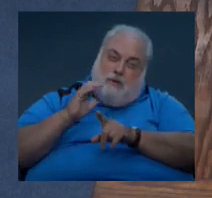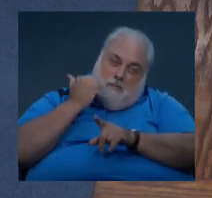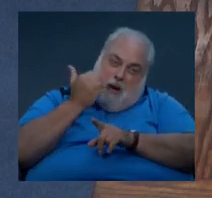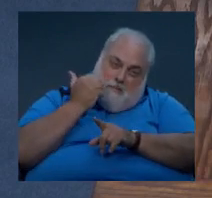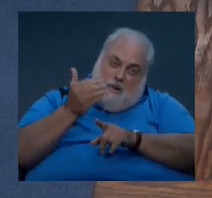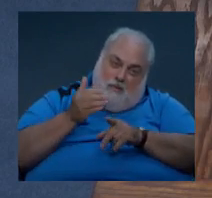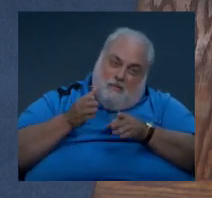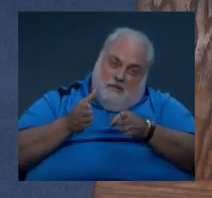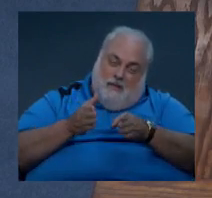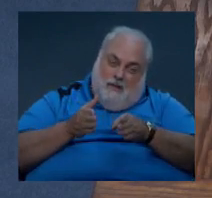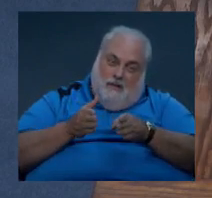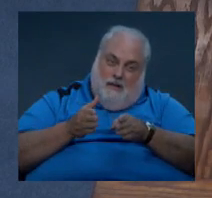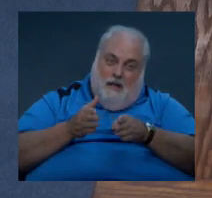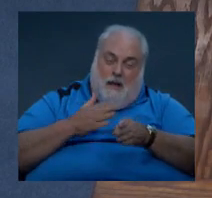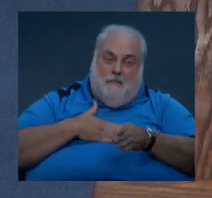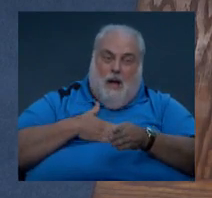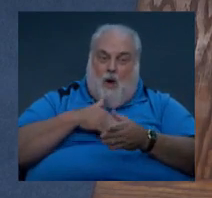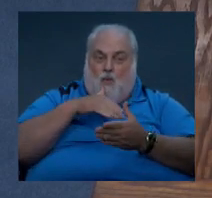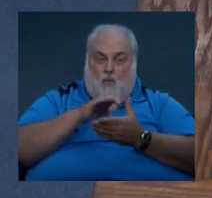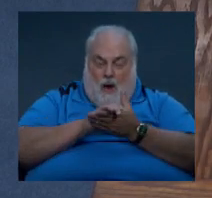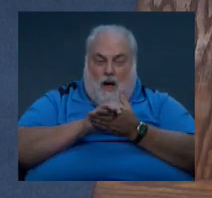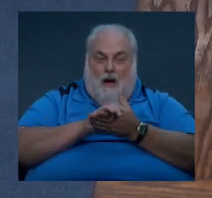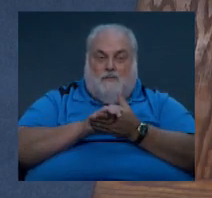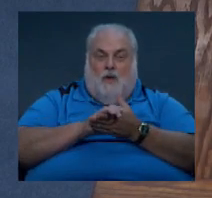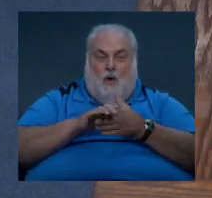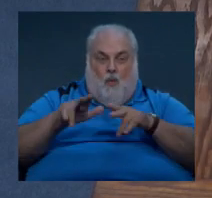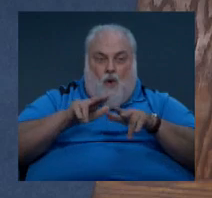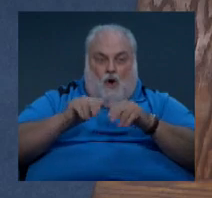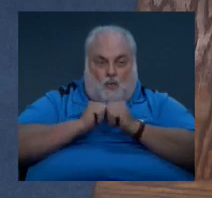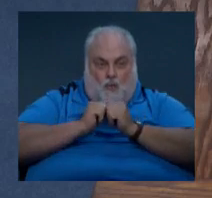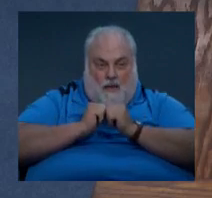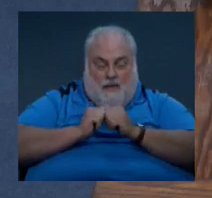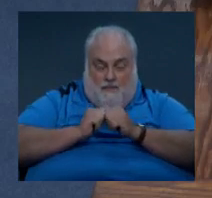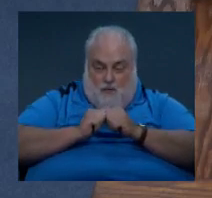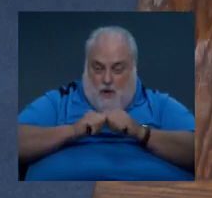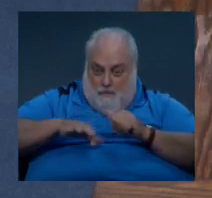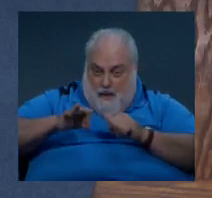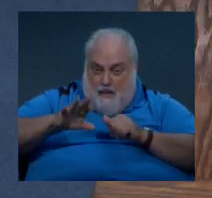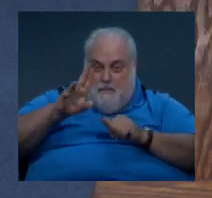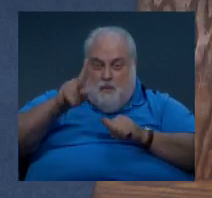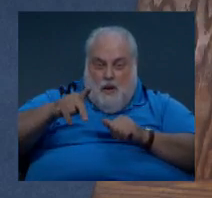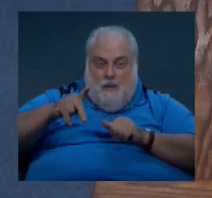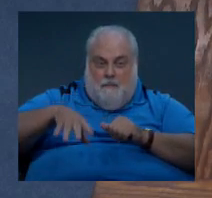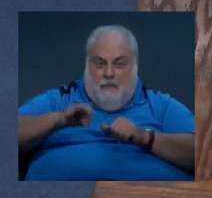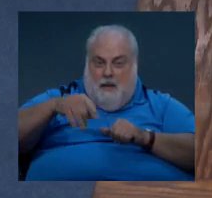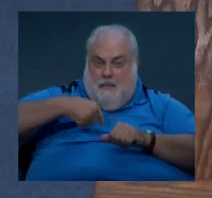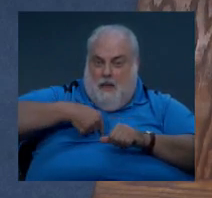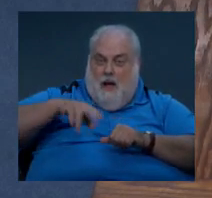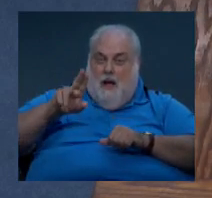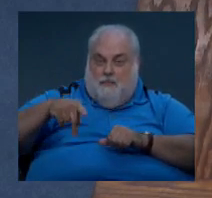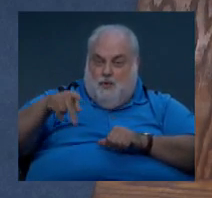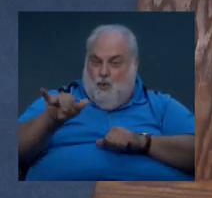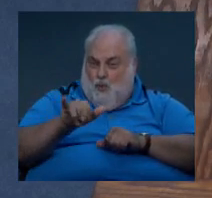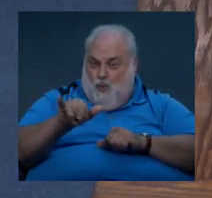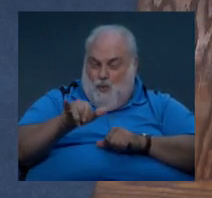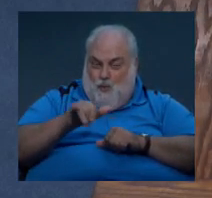to Asher. My wife walked with the prostitutes to say, if you're going to pick them up, you got to pick me up too.